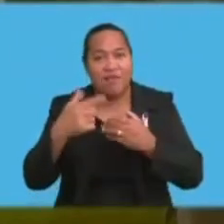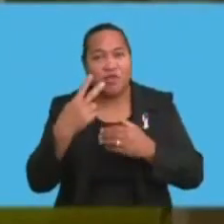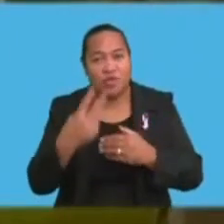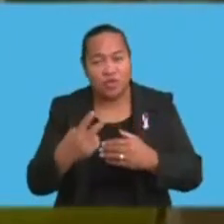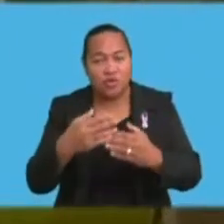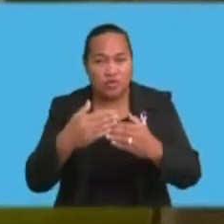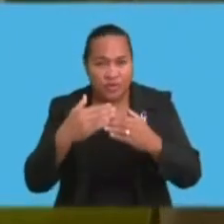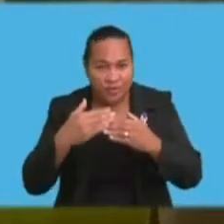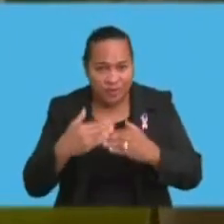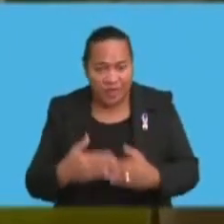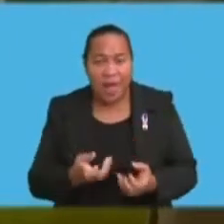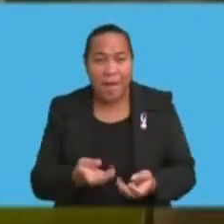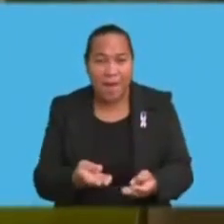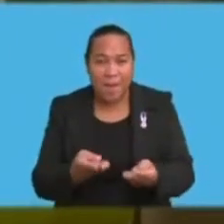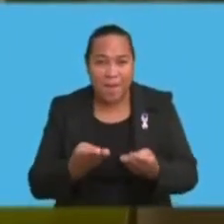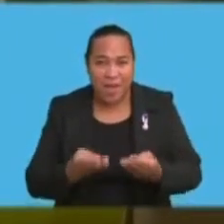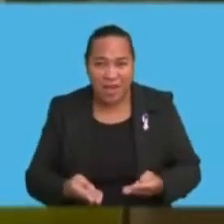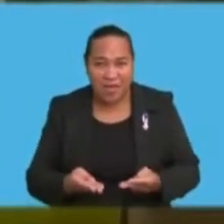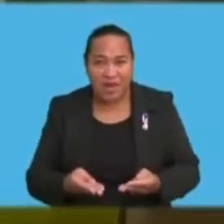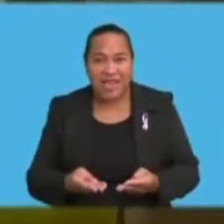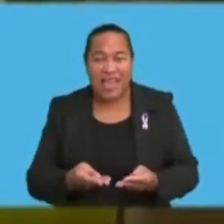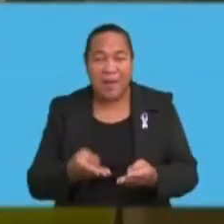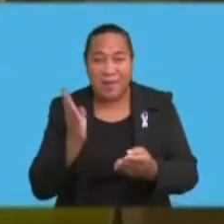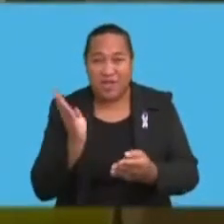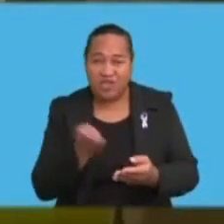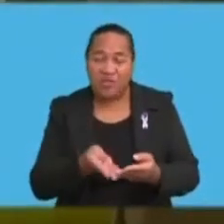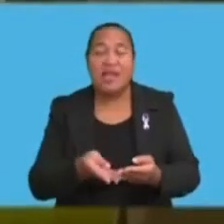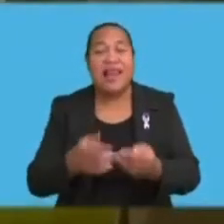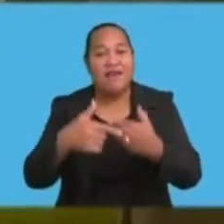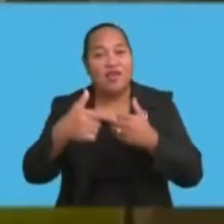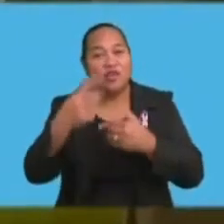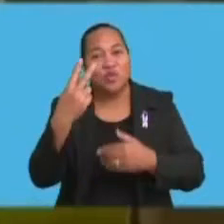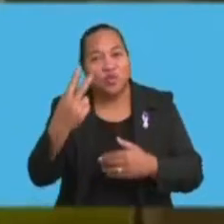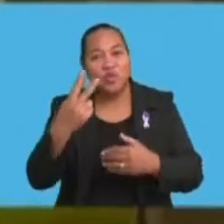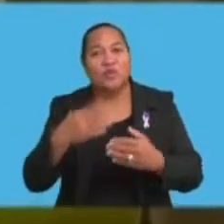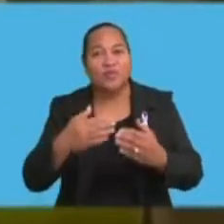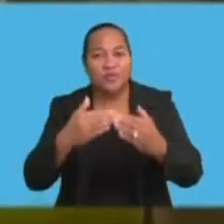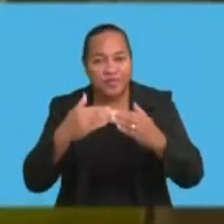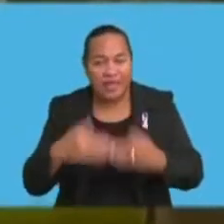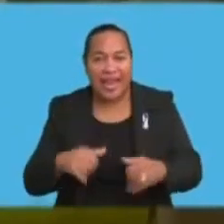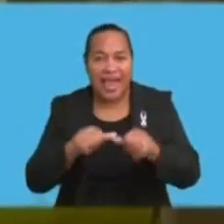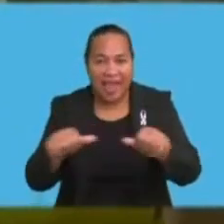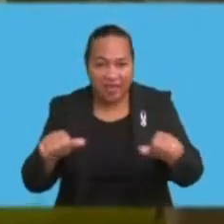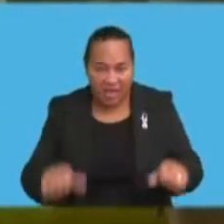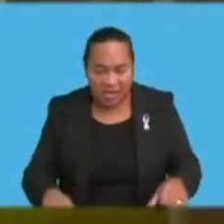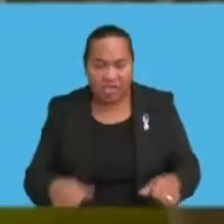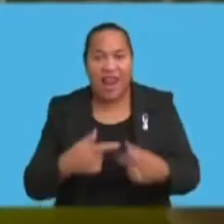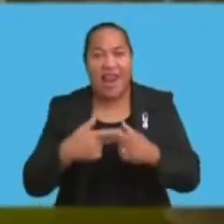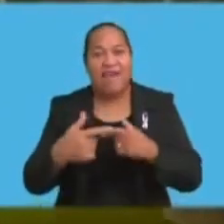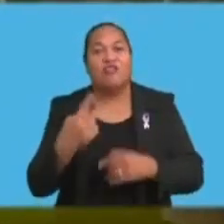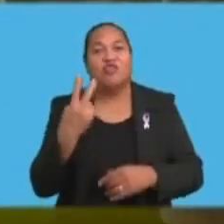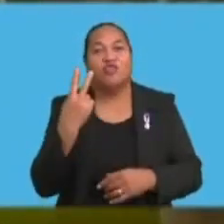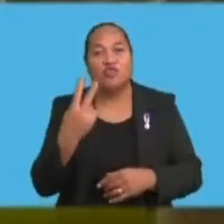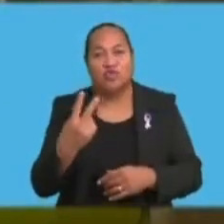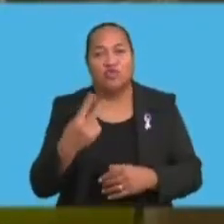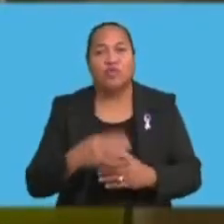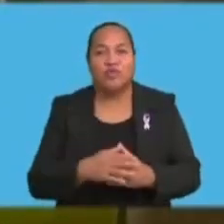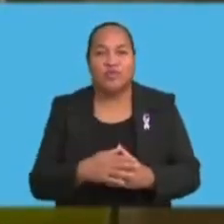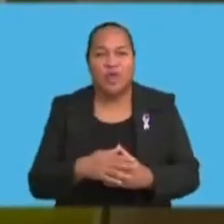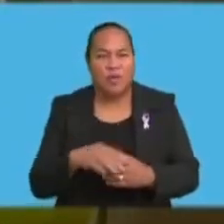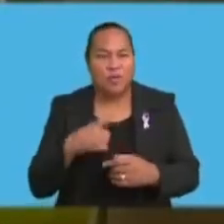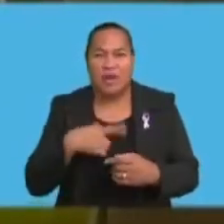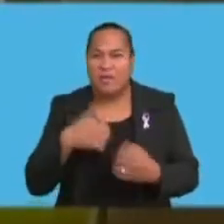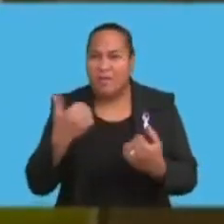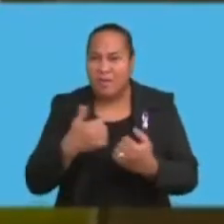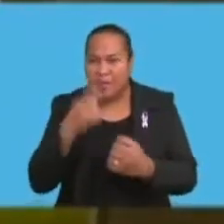National Certificate in Baking and Patisserie, Level 2. National Certificate in Agriculture, Level 2. Madam Speaker, due to demand for